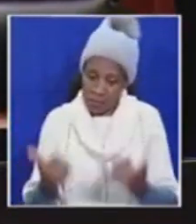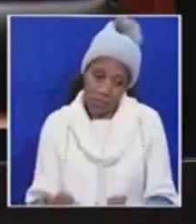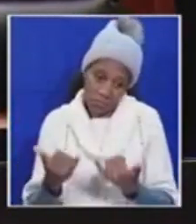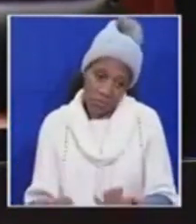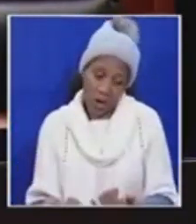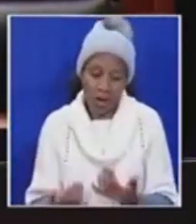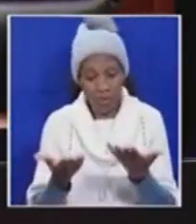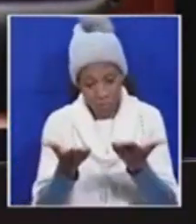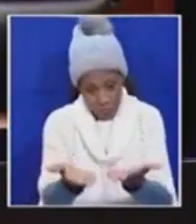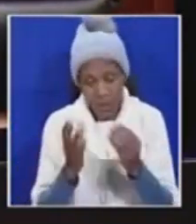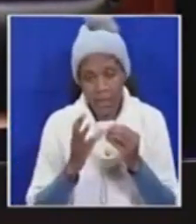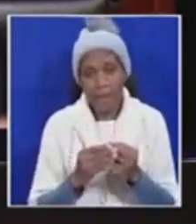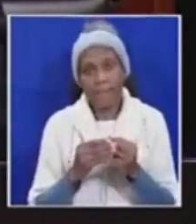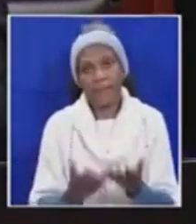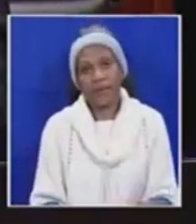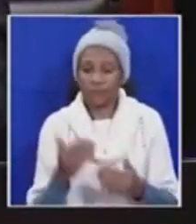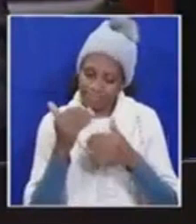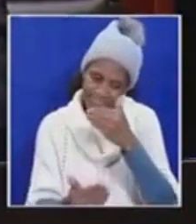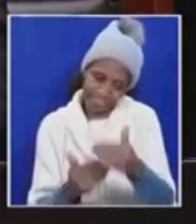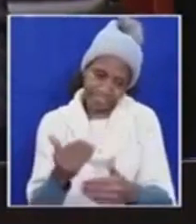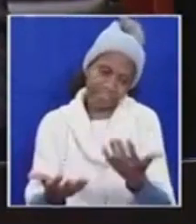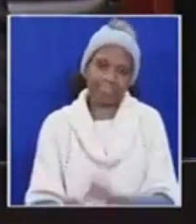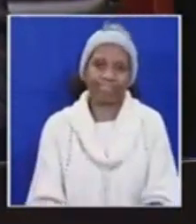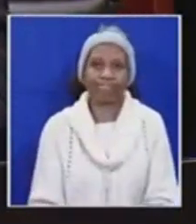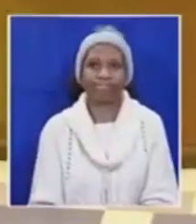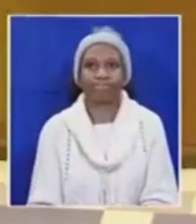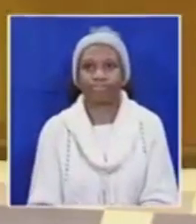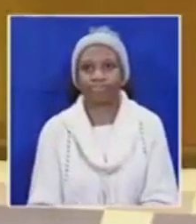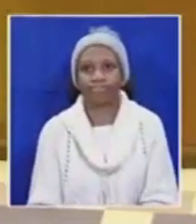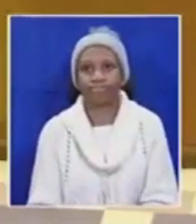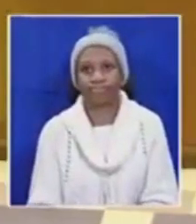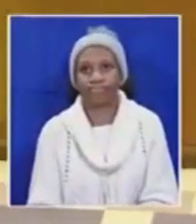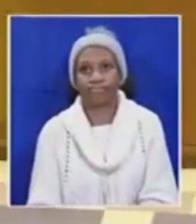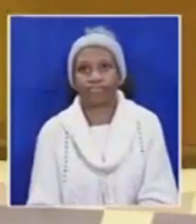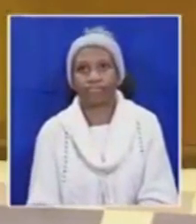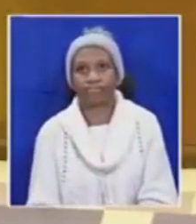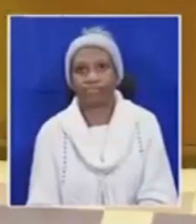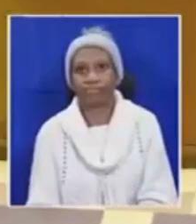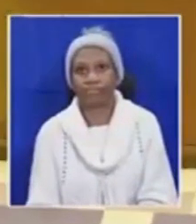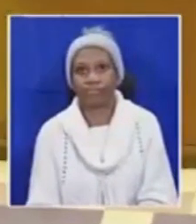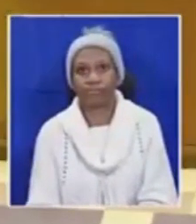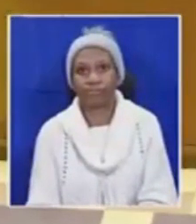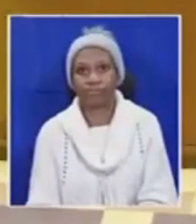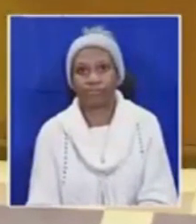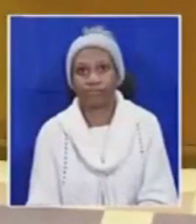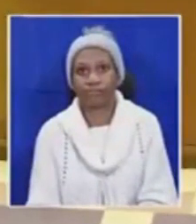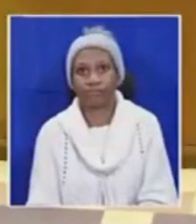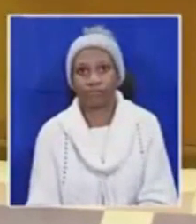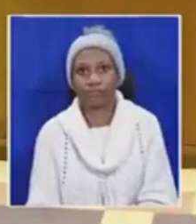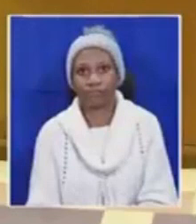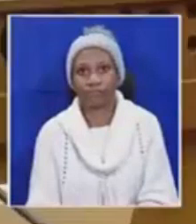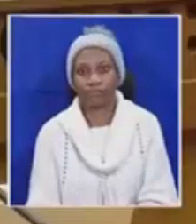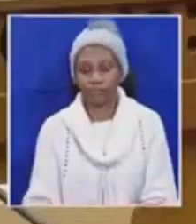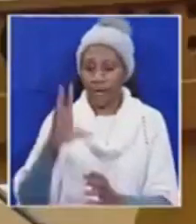the Honourable Member on the podium to proceed with his speech. The DA's knee-jerk criticism